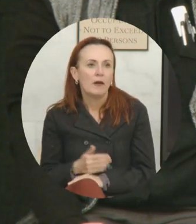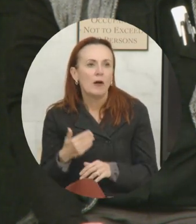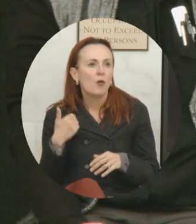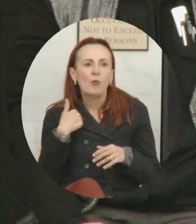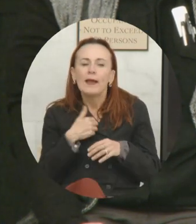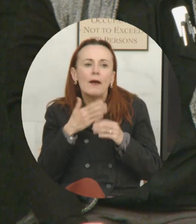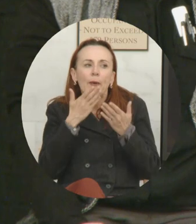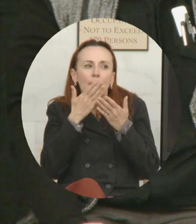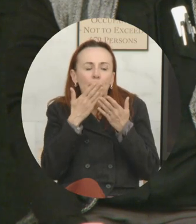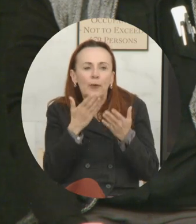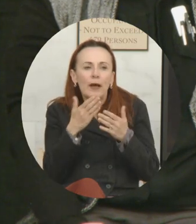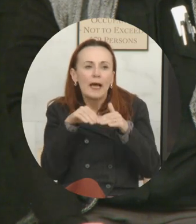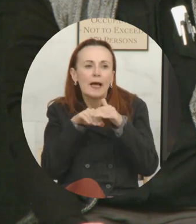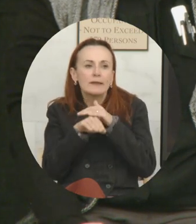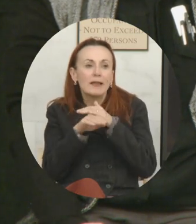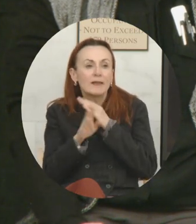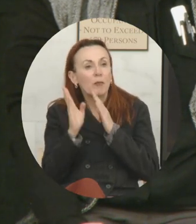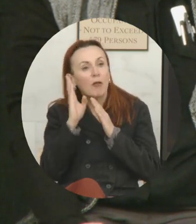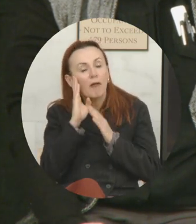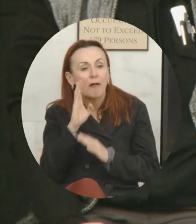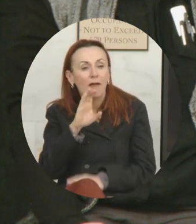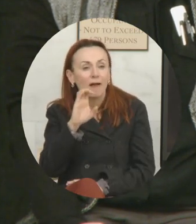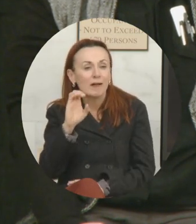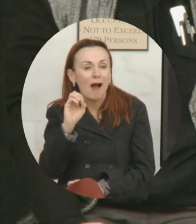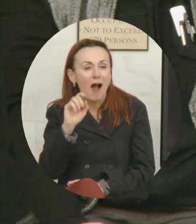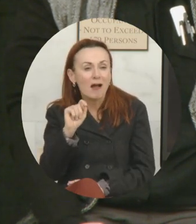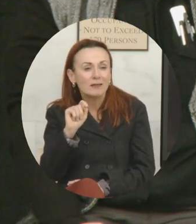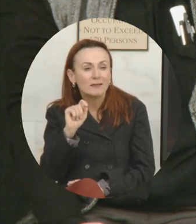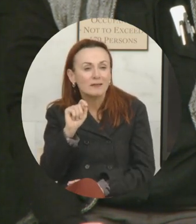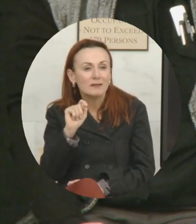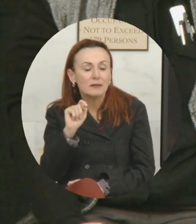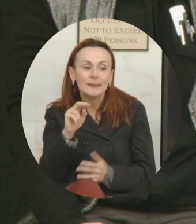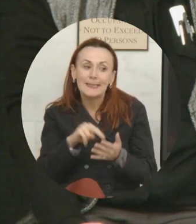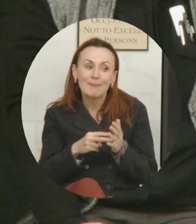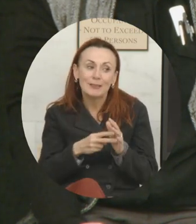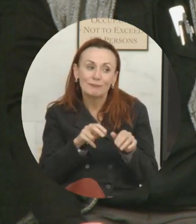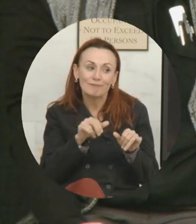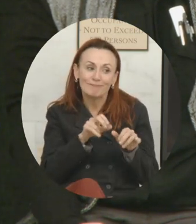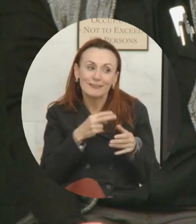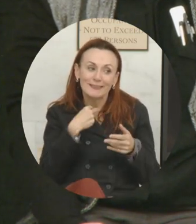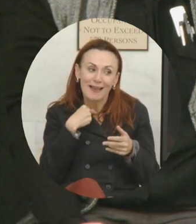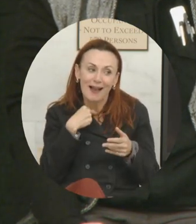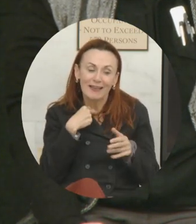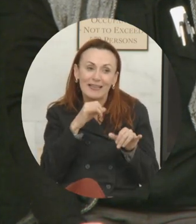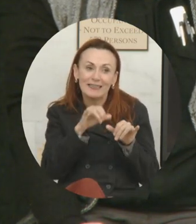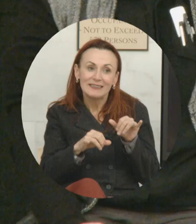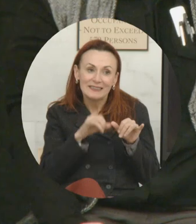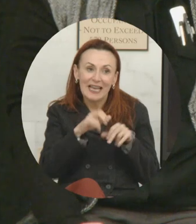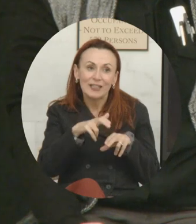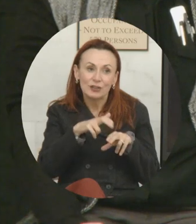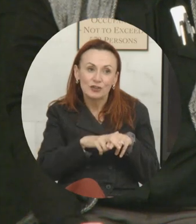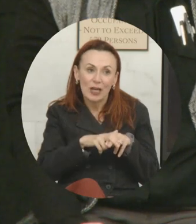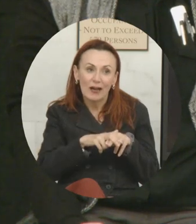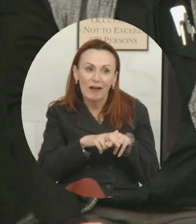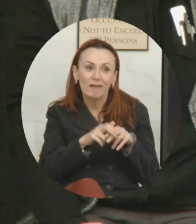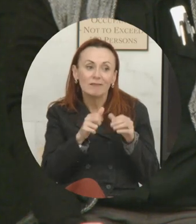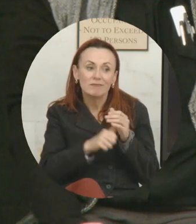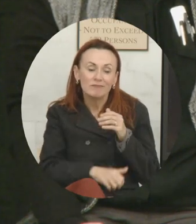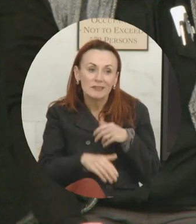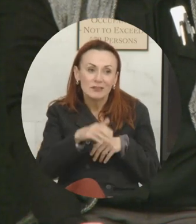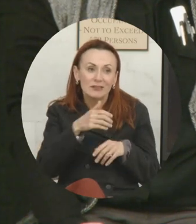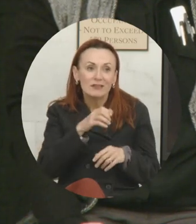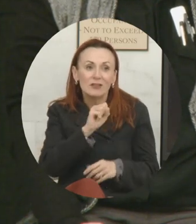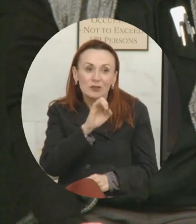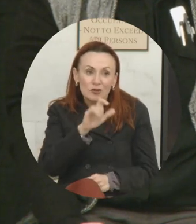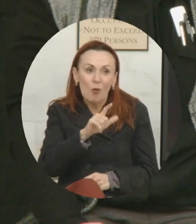which means you have no choice but to stay in your chair and soil yourself and sit in